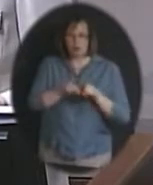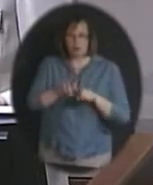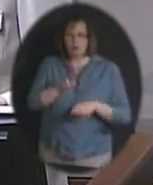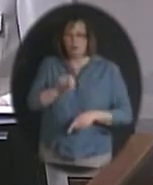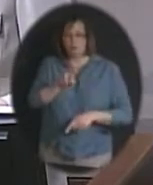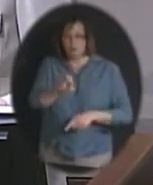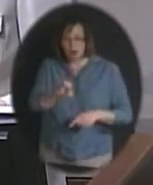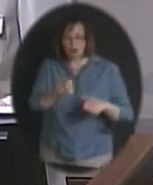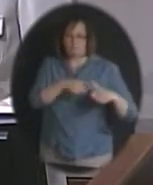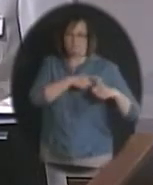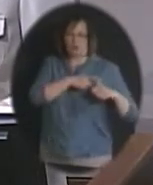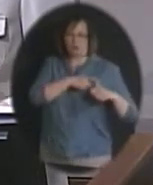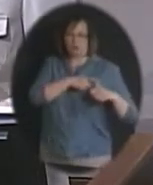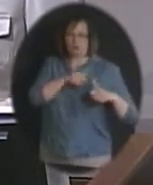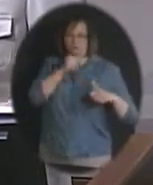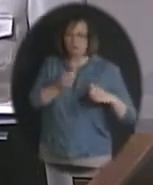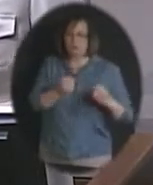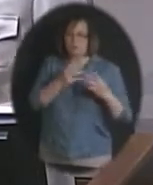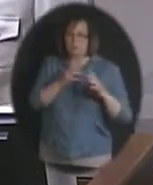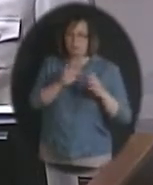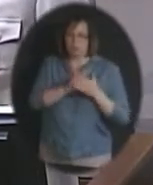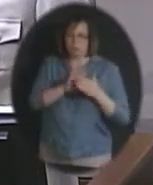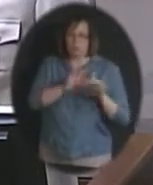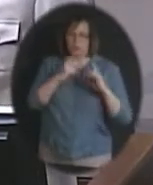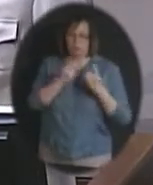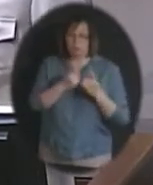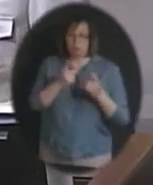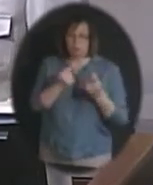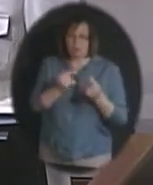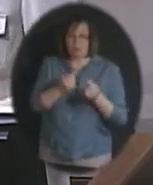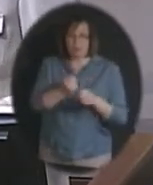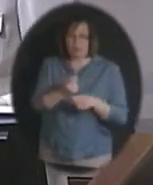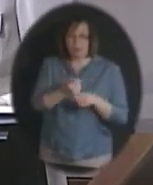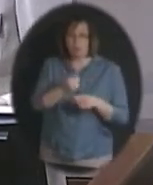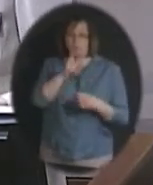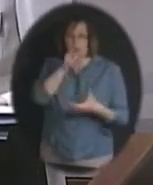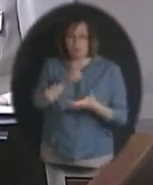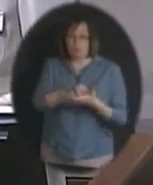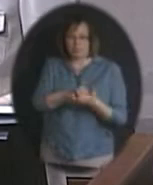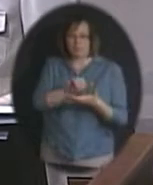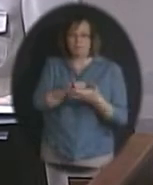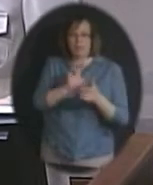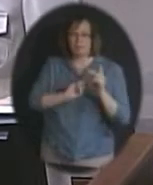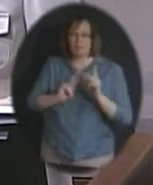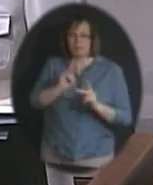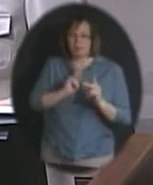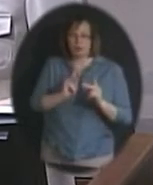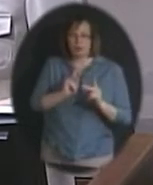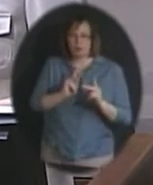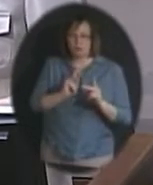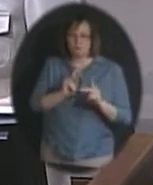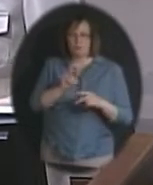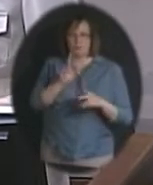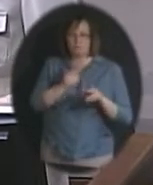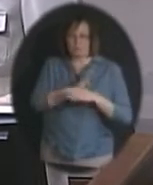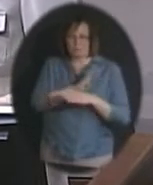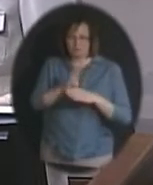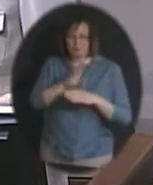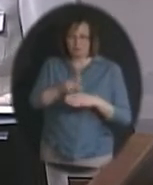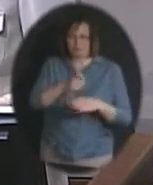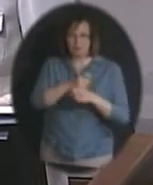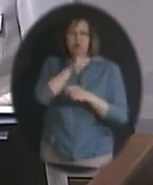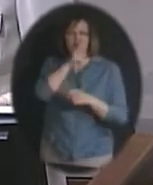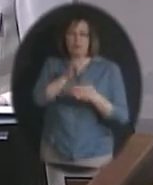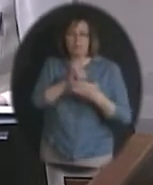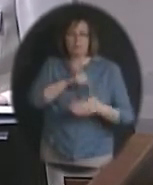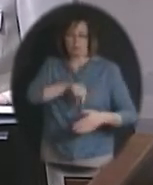First of all, there's not many school districts that do this annually, but we believe very much that we are a people business, and we need to make sure we